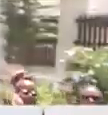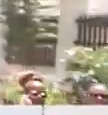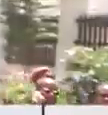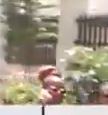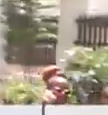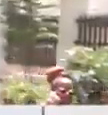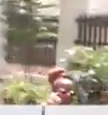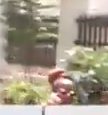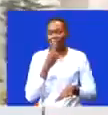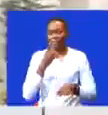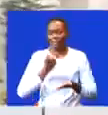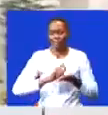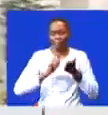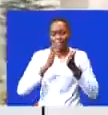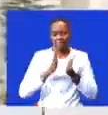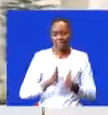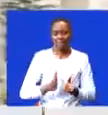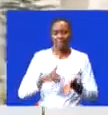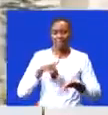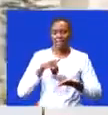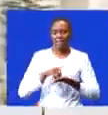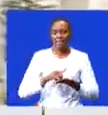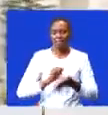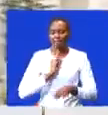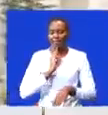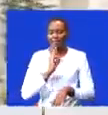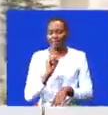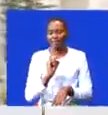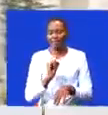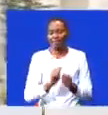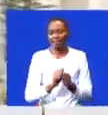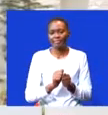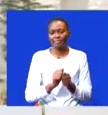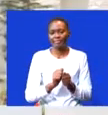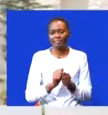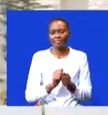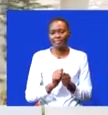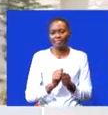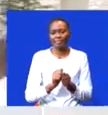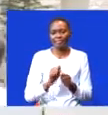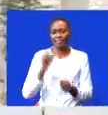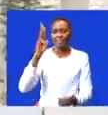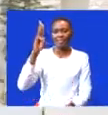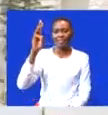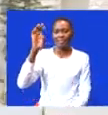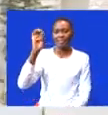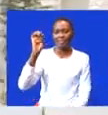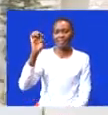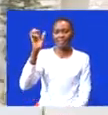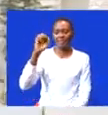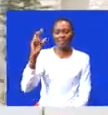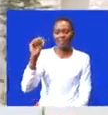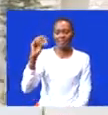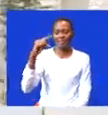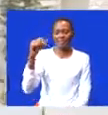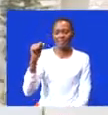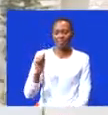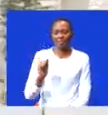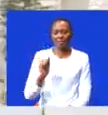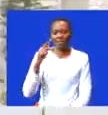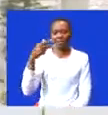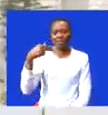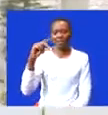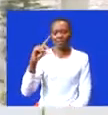We are telling the Secretary General, that is Dr. Wasonga, Constantine Wasonga,